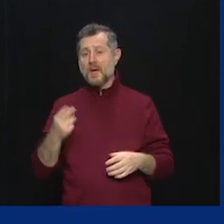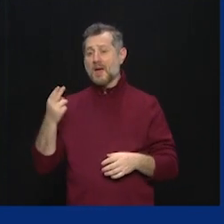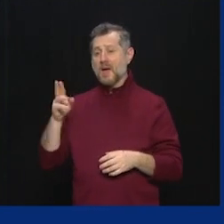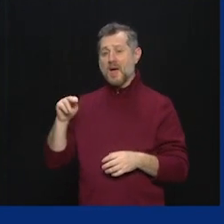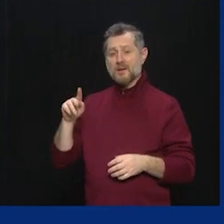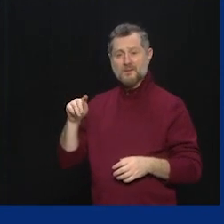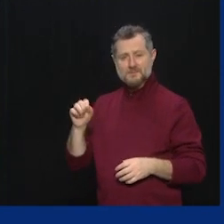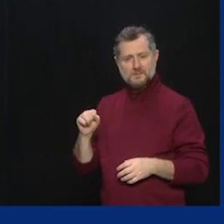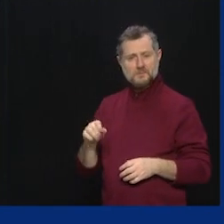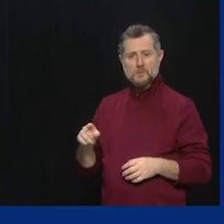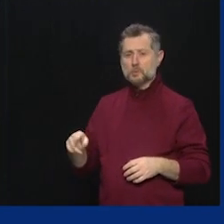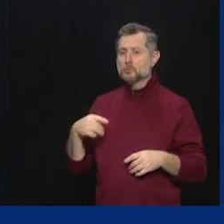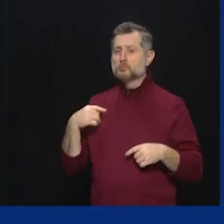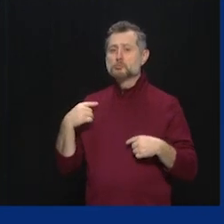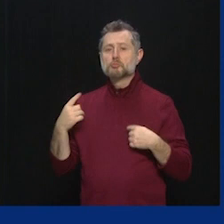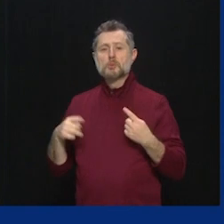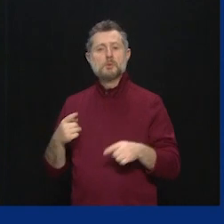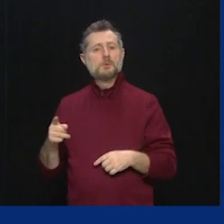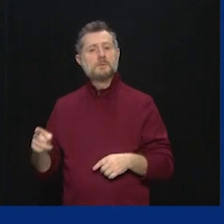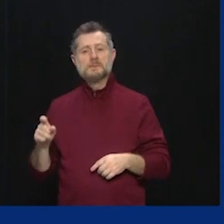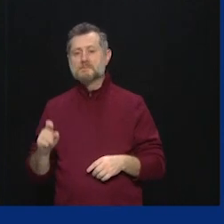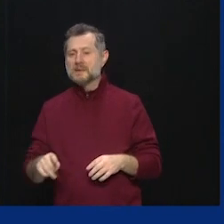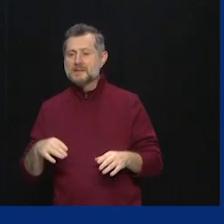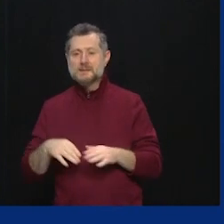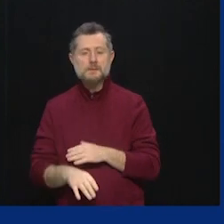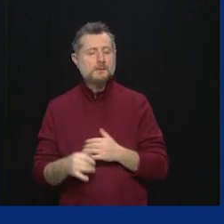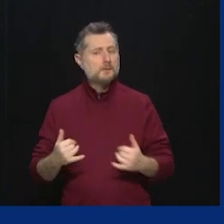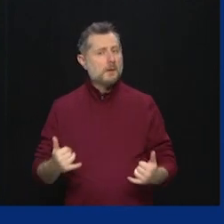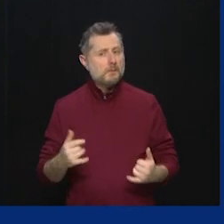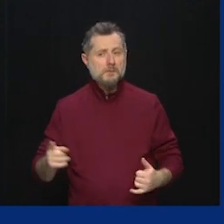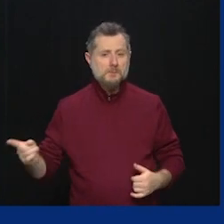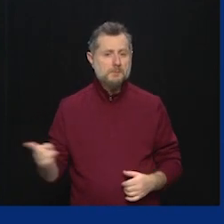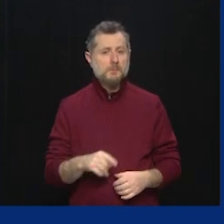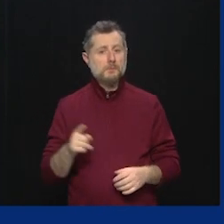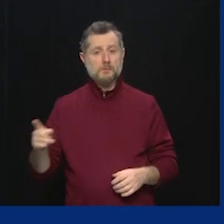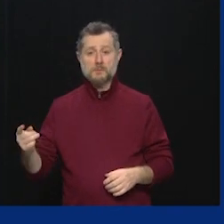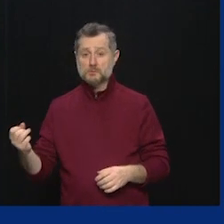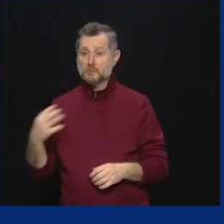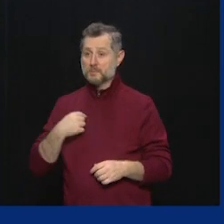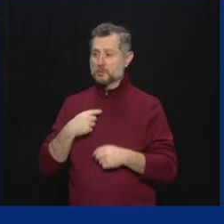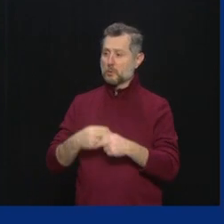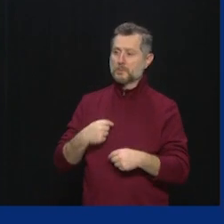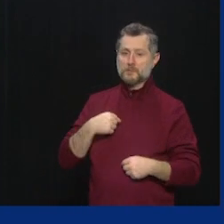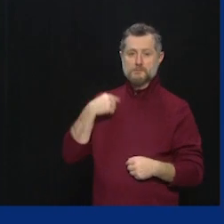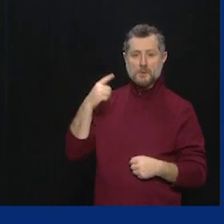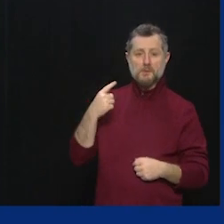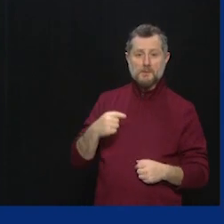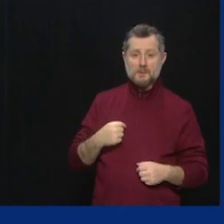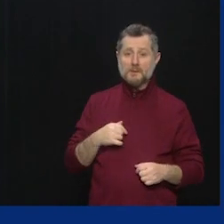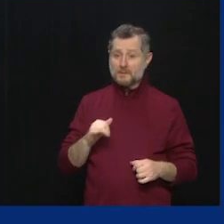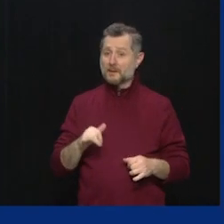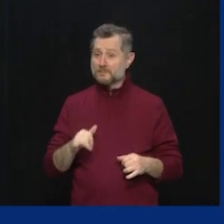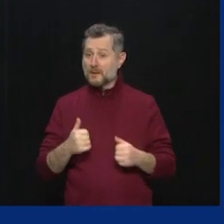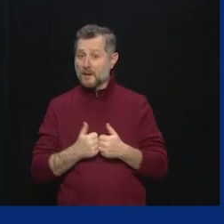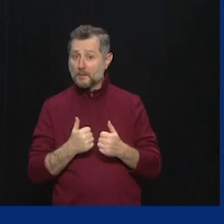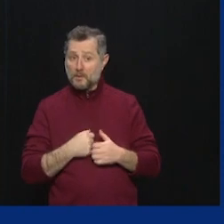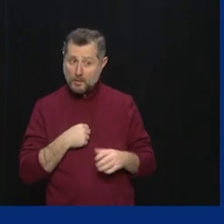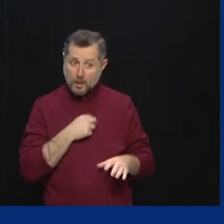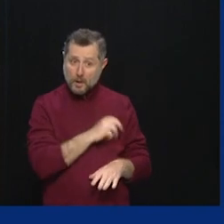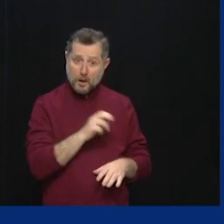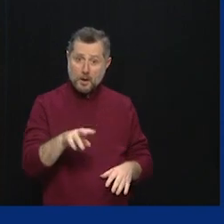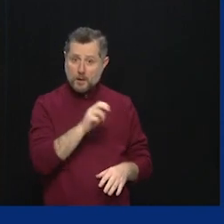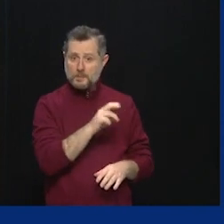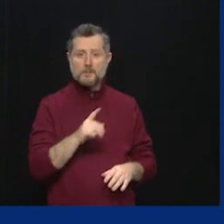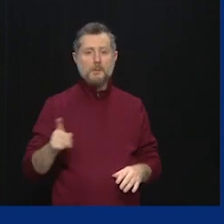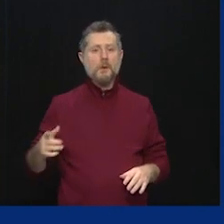today because Lou was driving me crazy when I had to tell Lou 13 games on the road. He was not real happy, so he's just now talking to